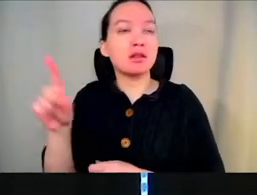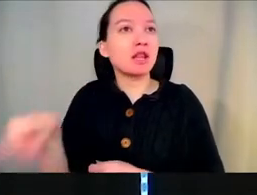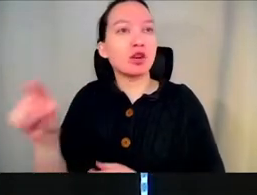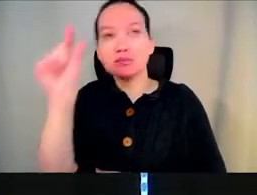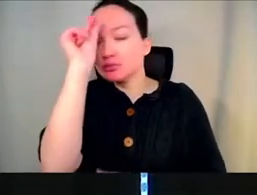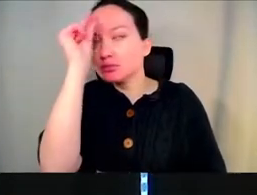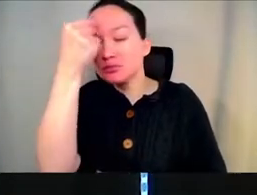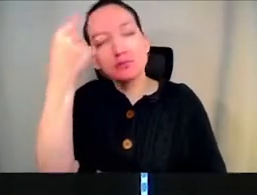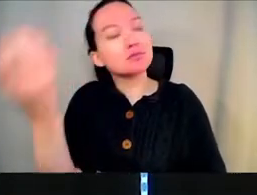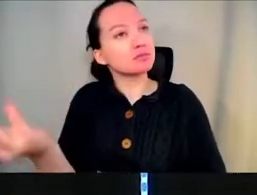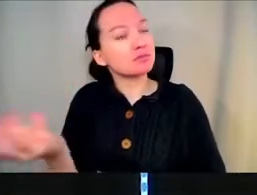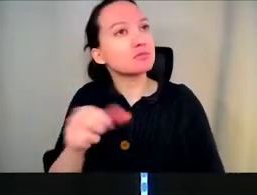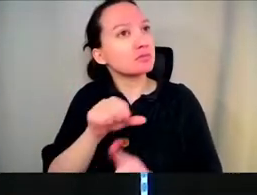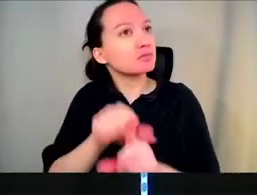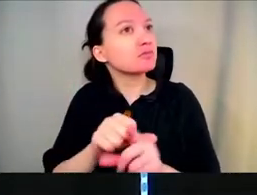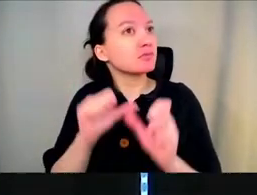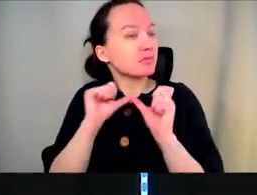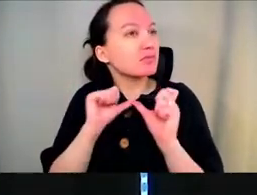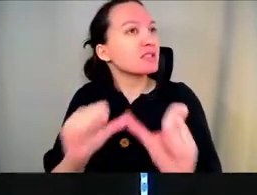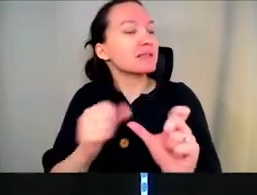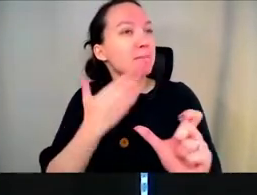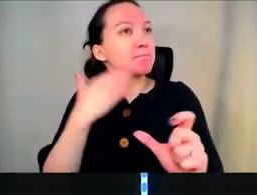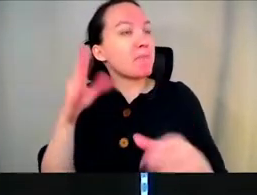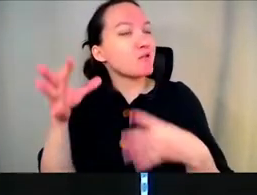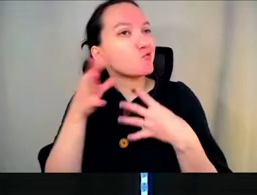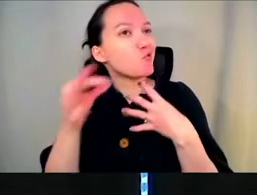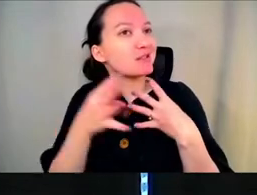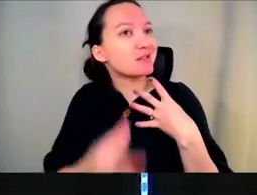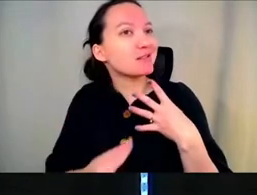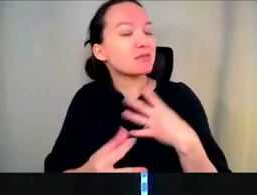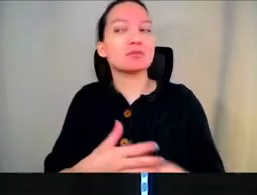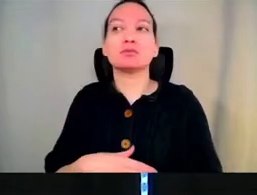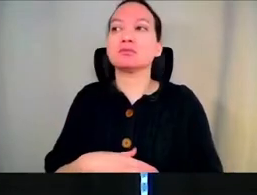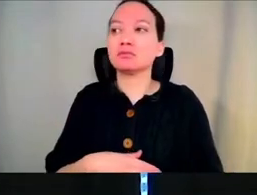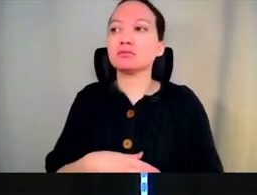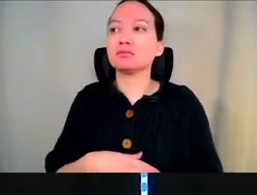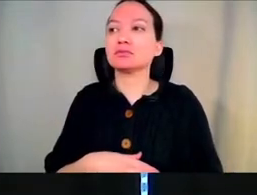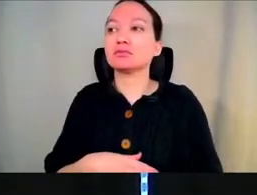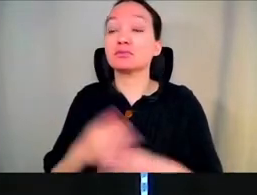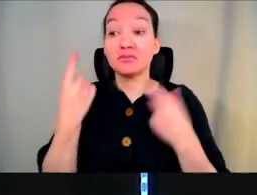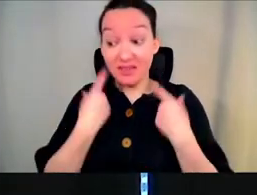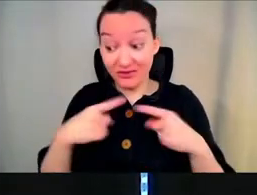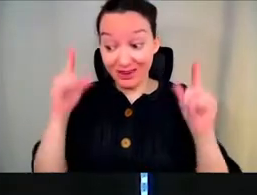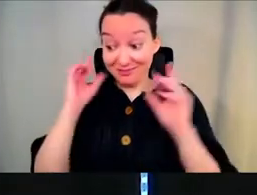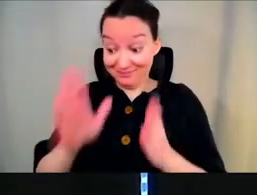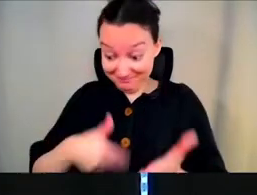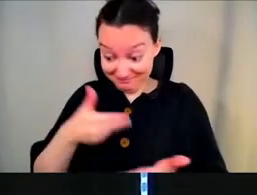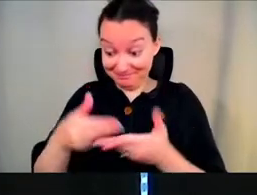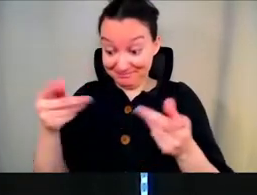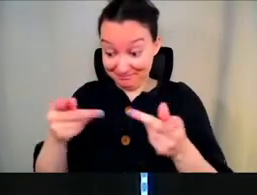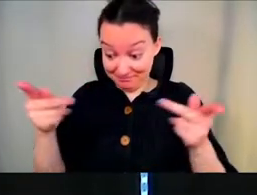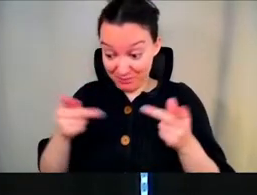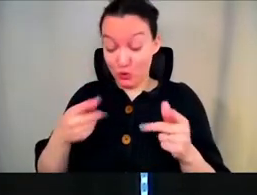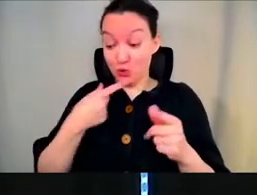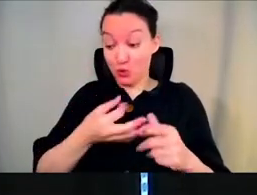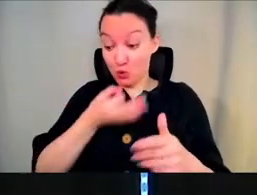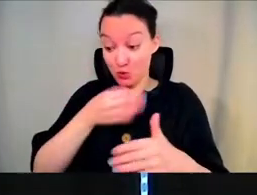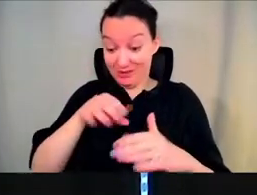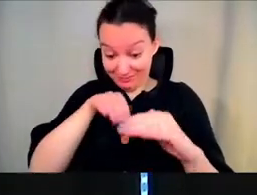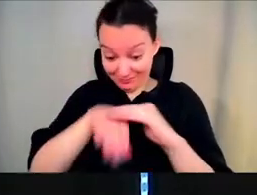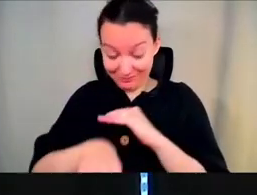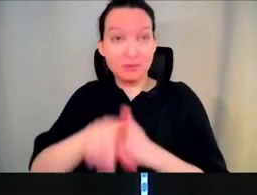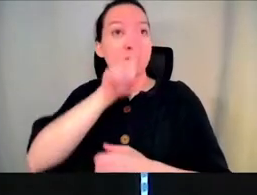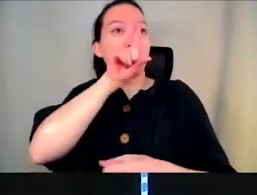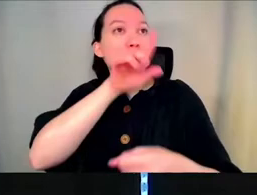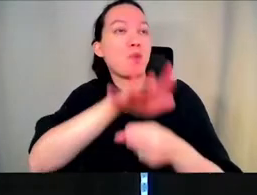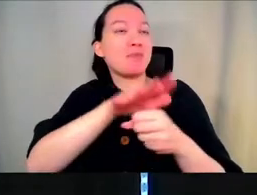these people, okay? They're consistently making bad choices, Israel. And so they finally get to this spot where they're about to enter into the Promised